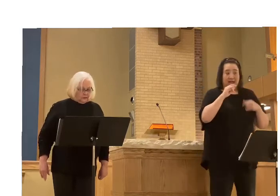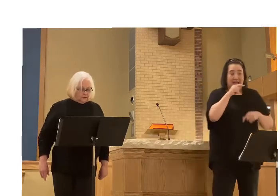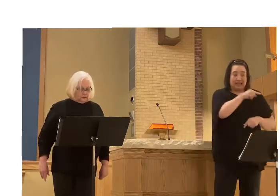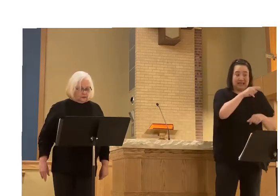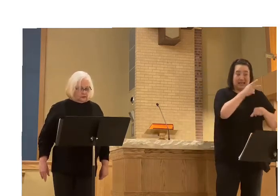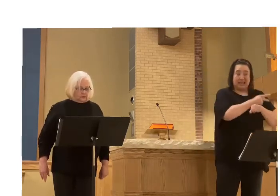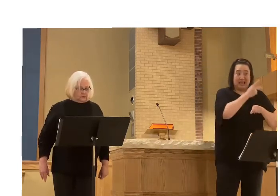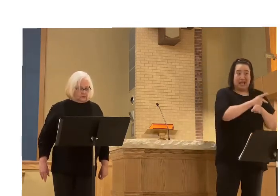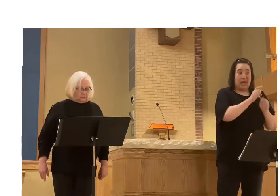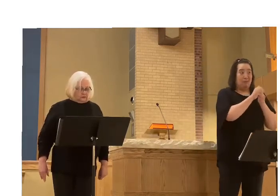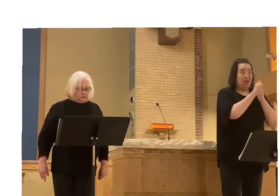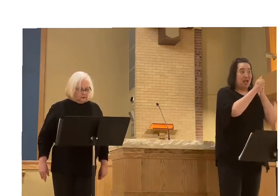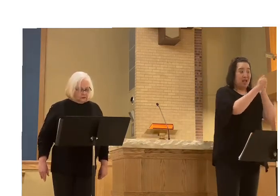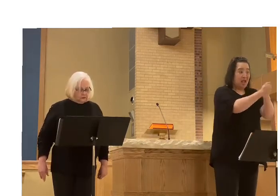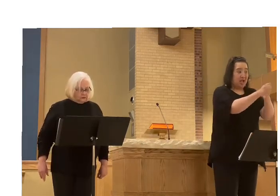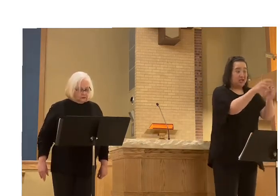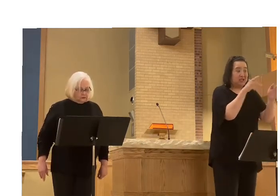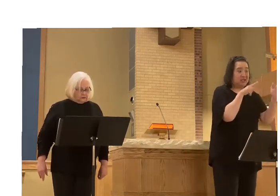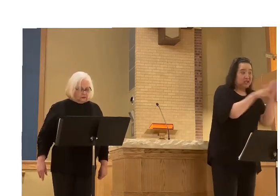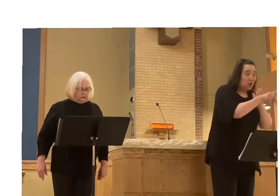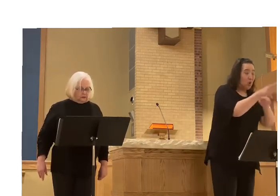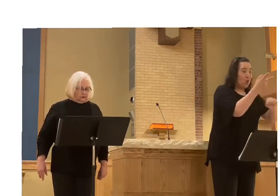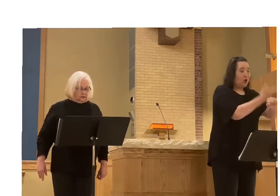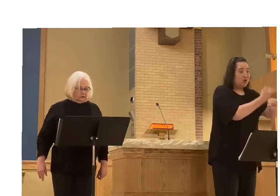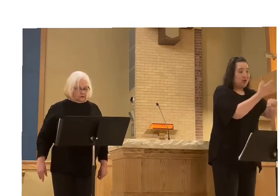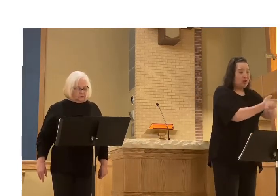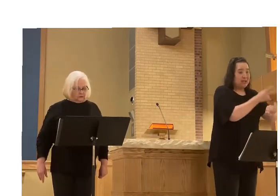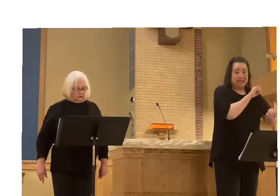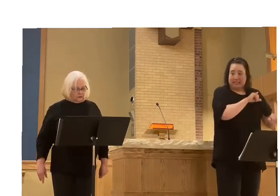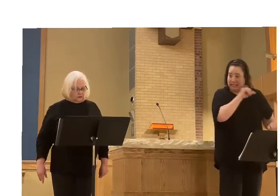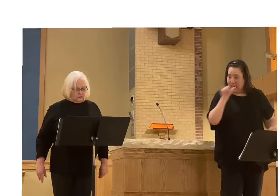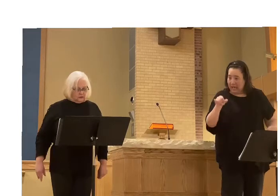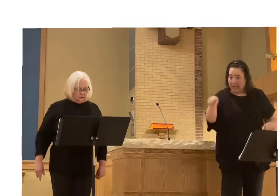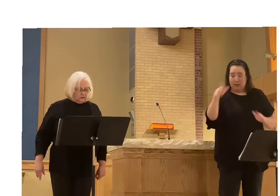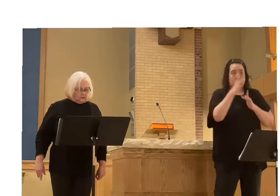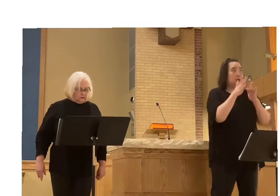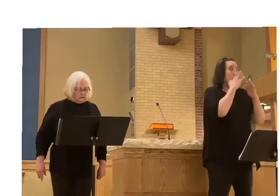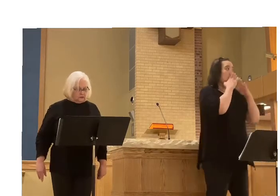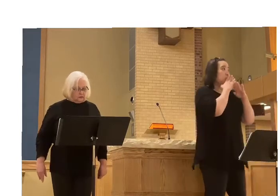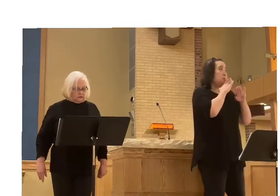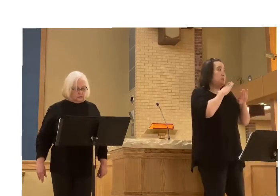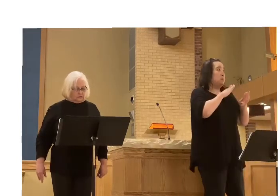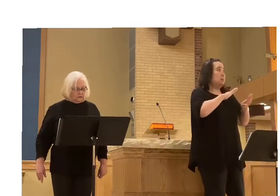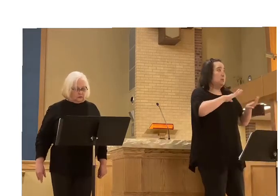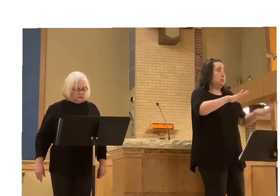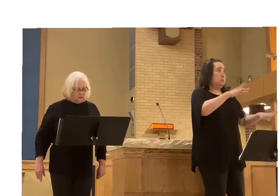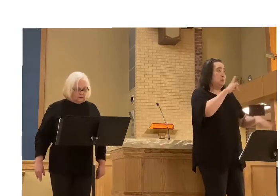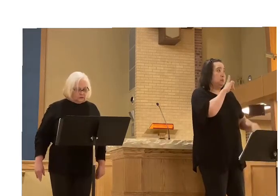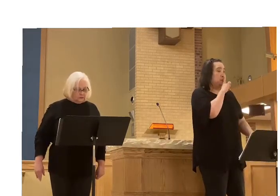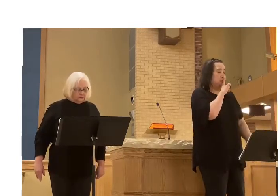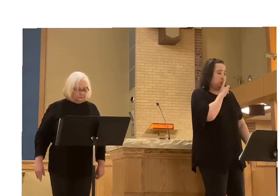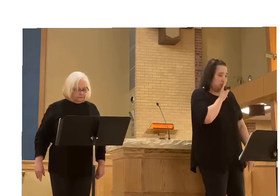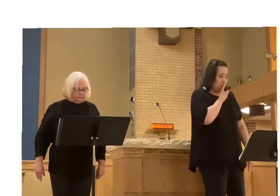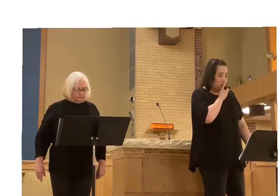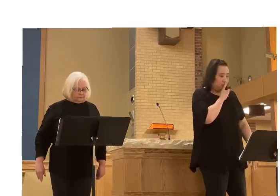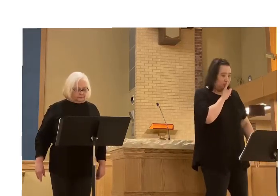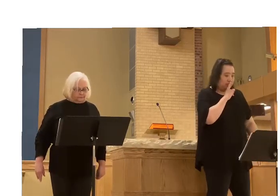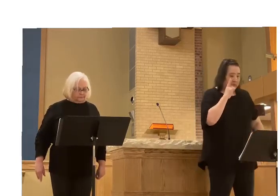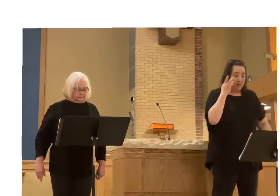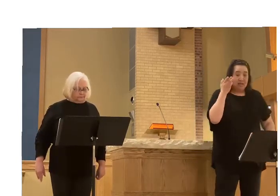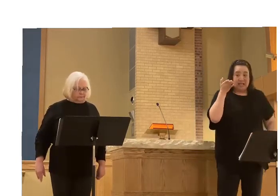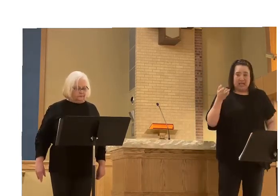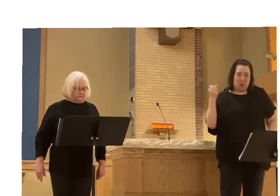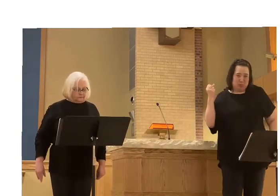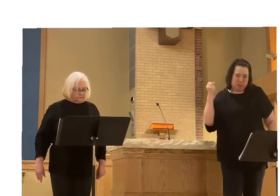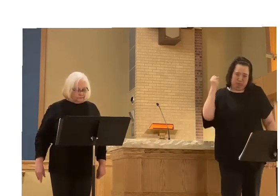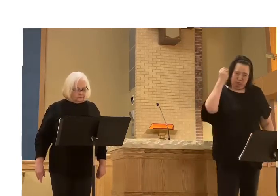slaughter, or a sheep before the shears, he was silent and uttered no cry. When he was cut off from the